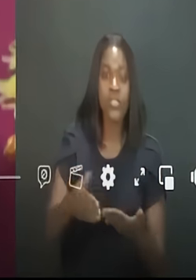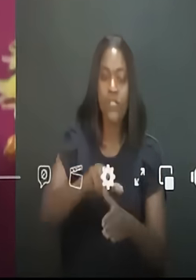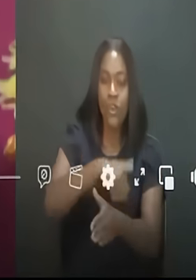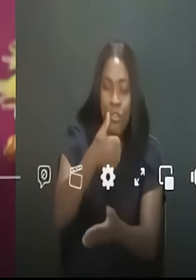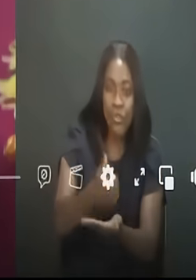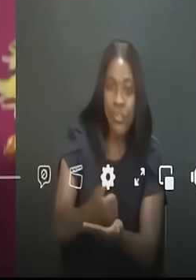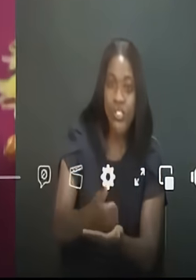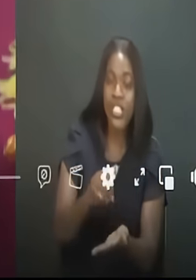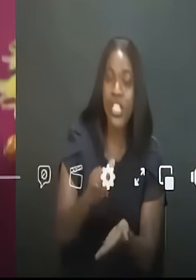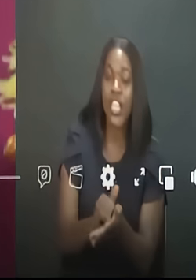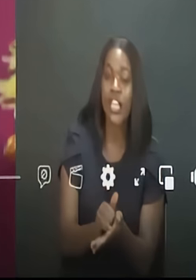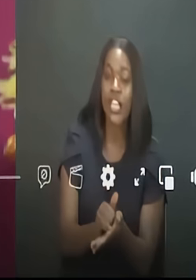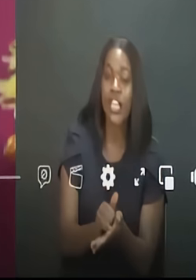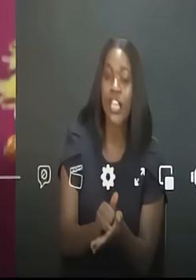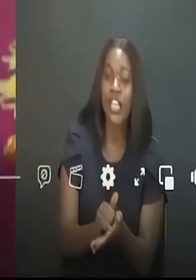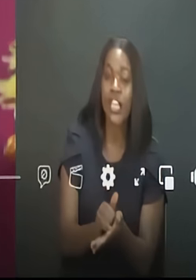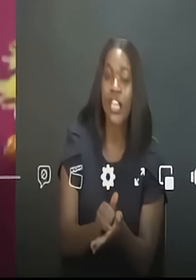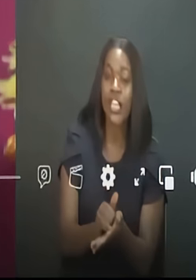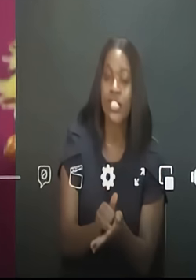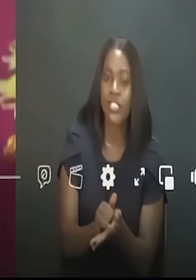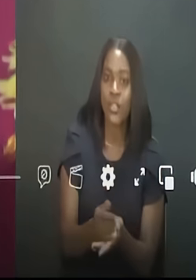in office, you improperly,